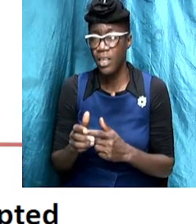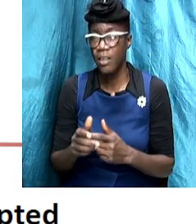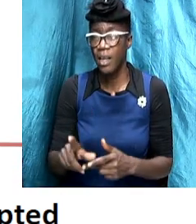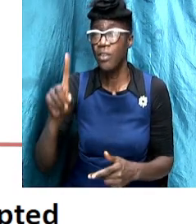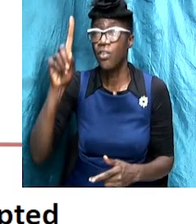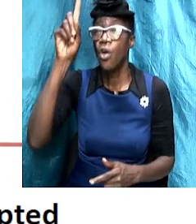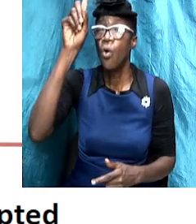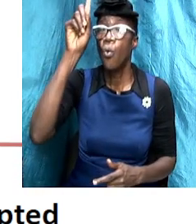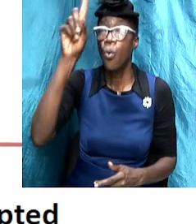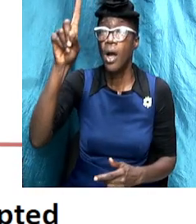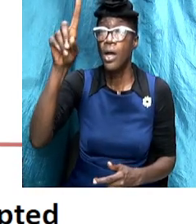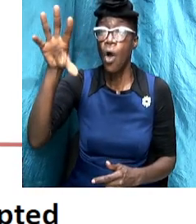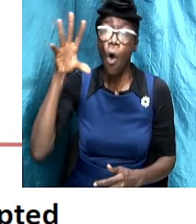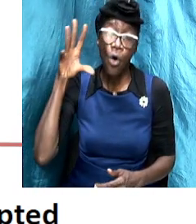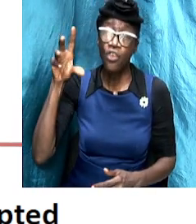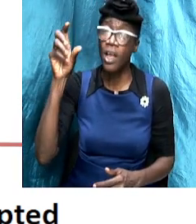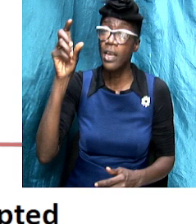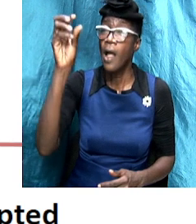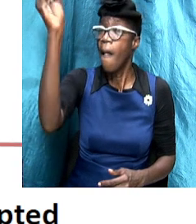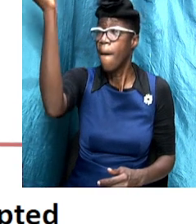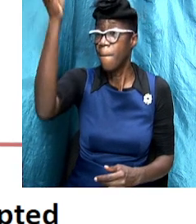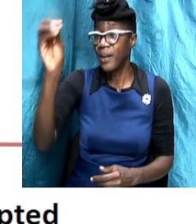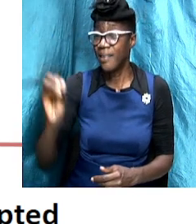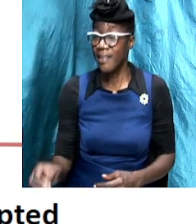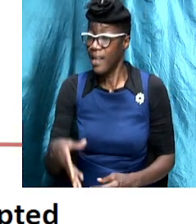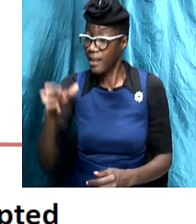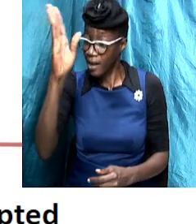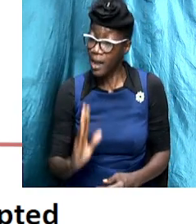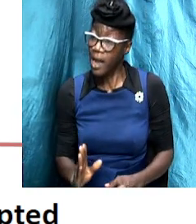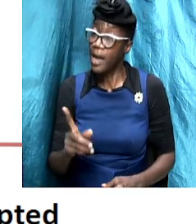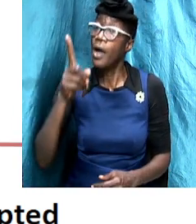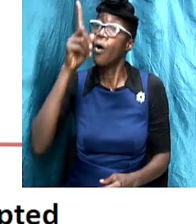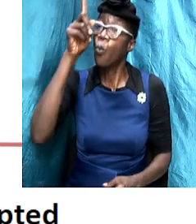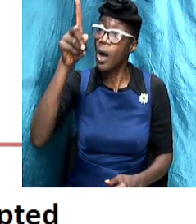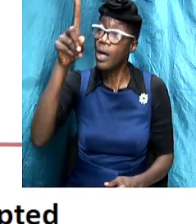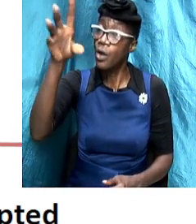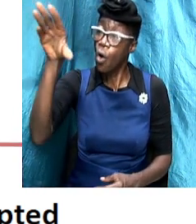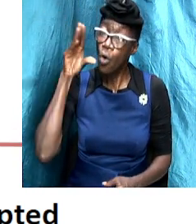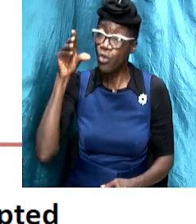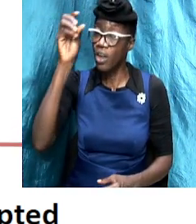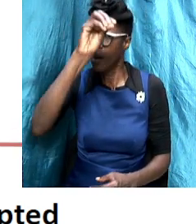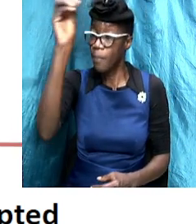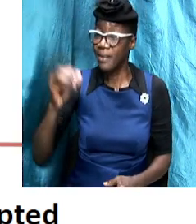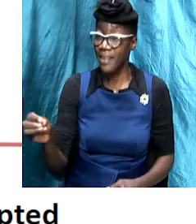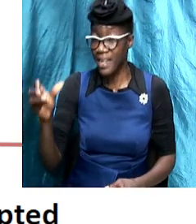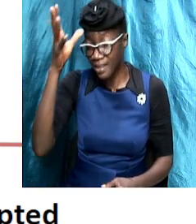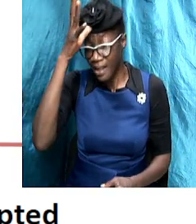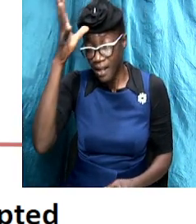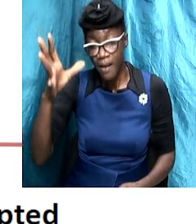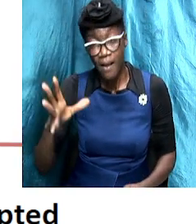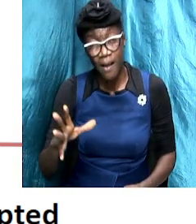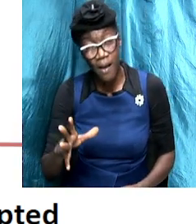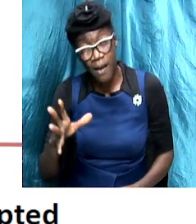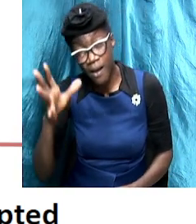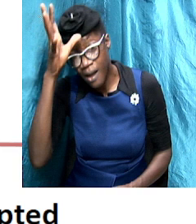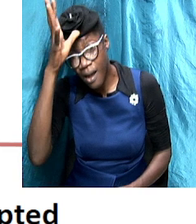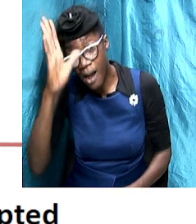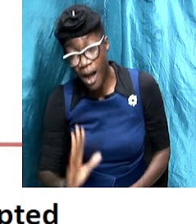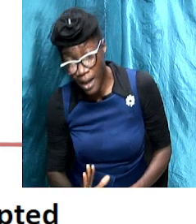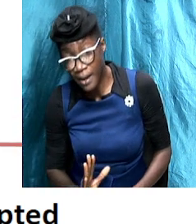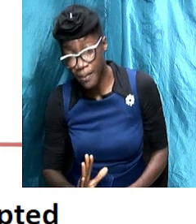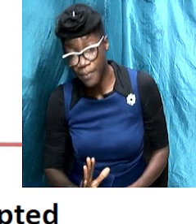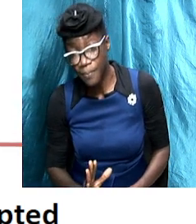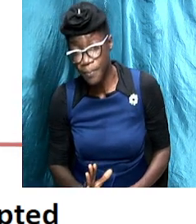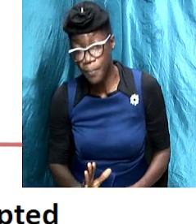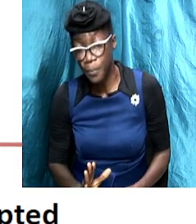100% God when he was born, and he was 100% man. As a matter of fact, he had to be God and man at all times. He had to be a